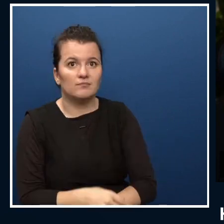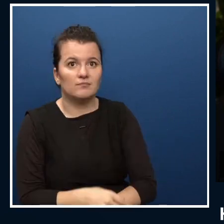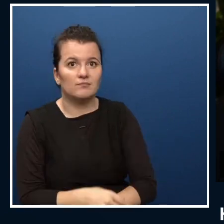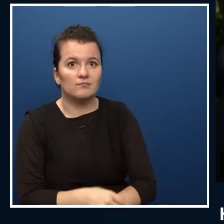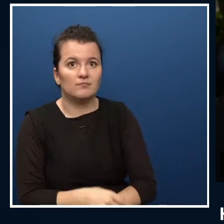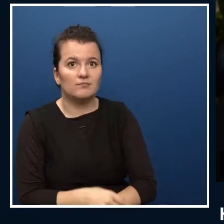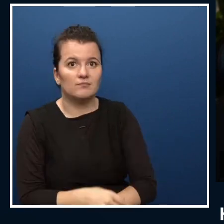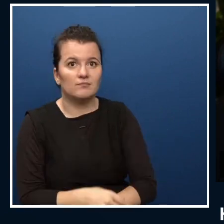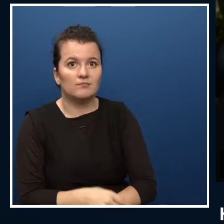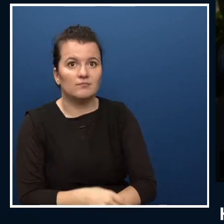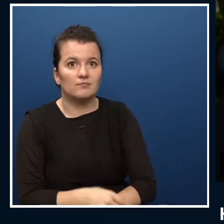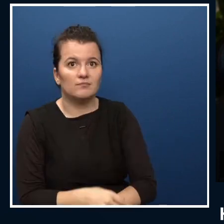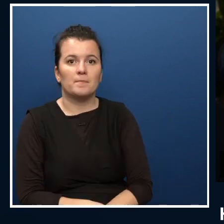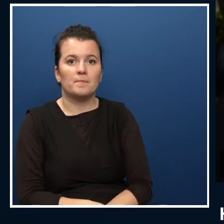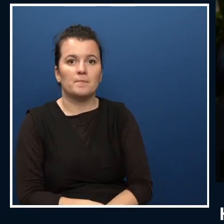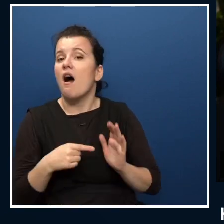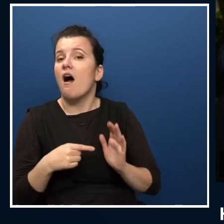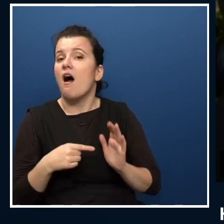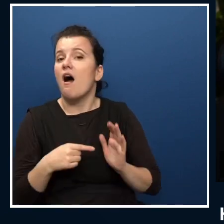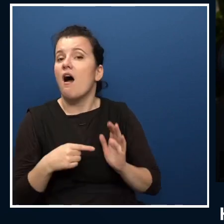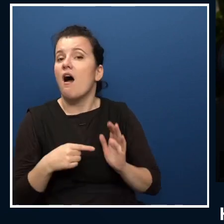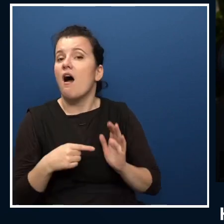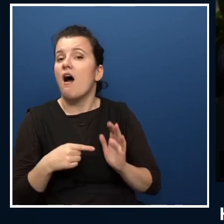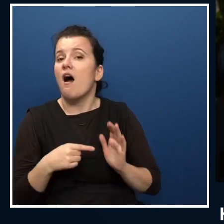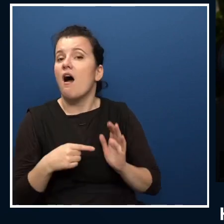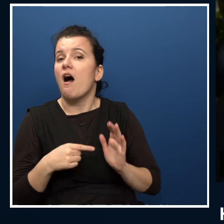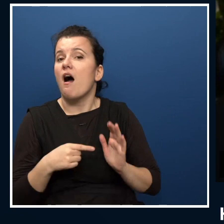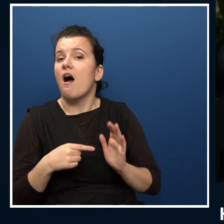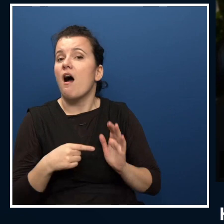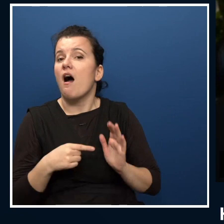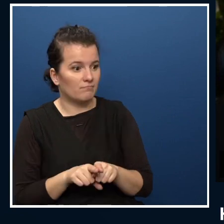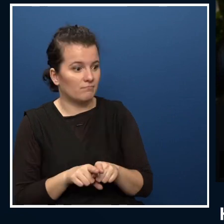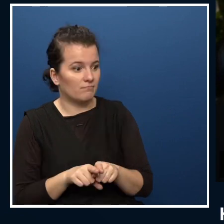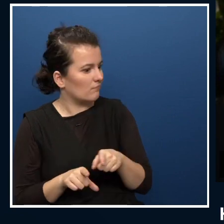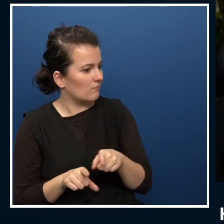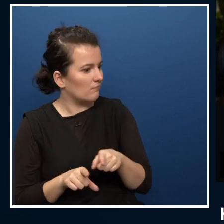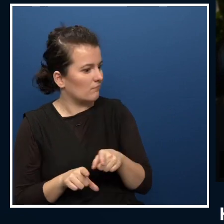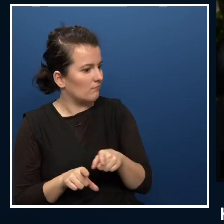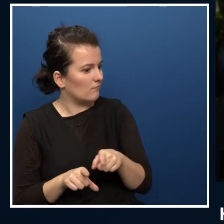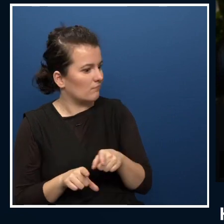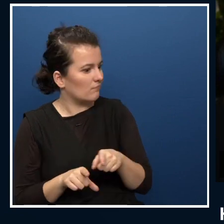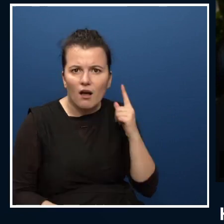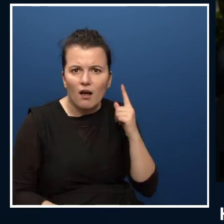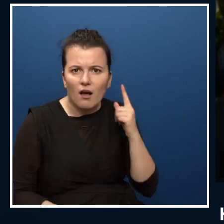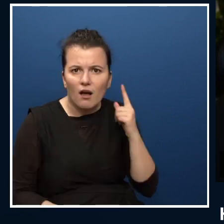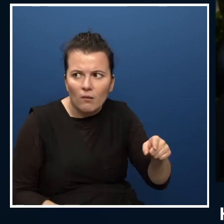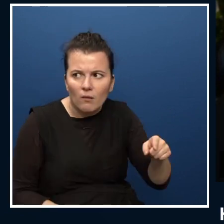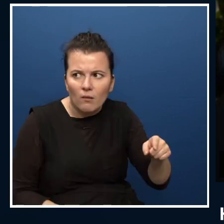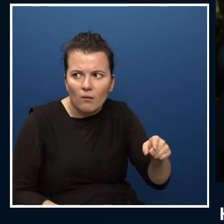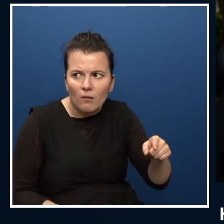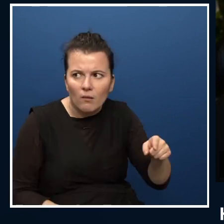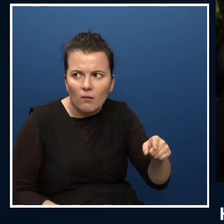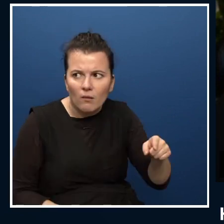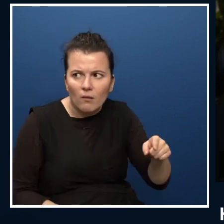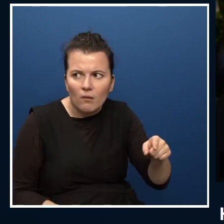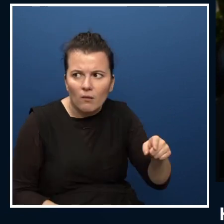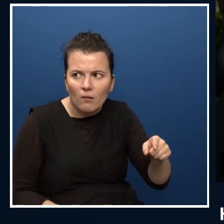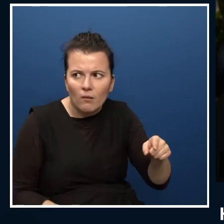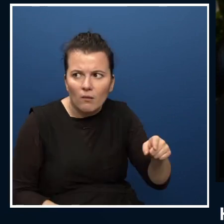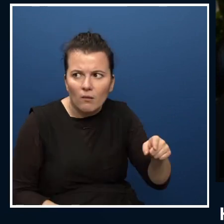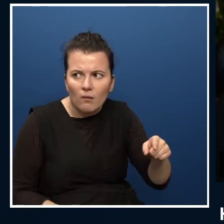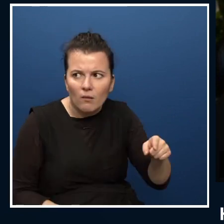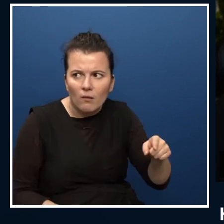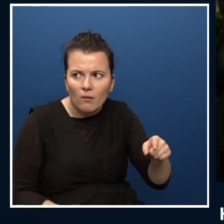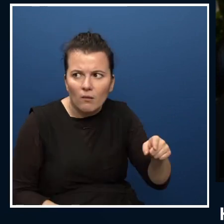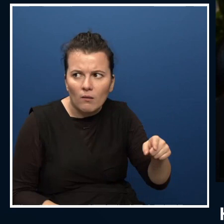room as the host, you could listen to it and go, and hear the spinning rust, right?